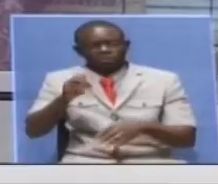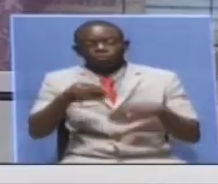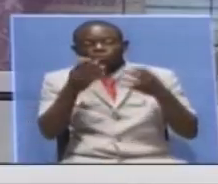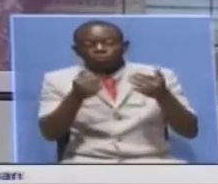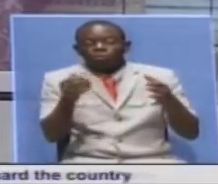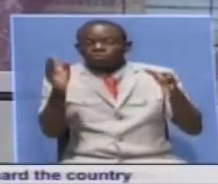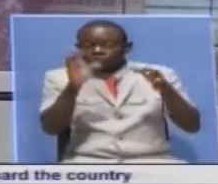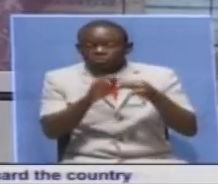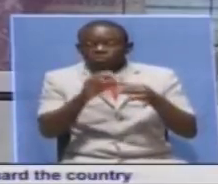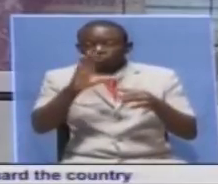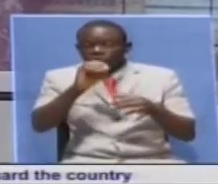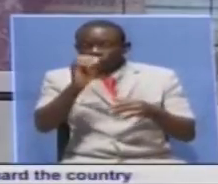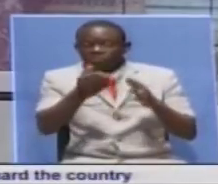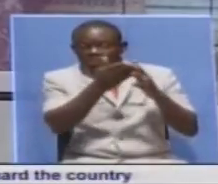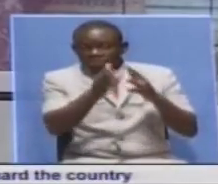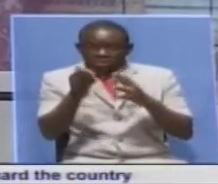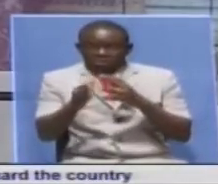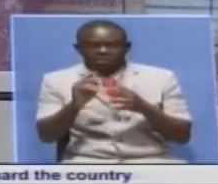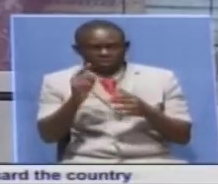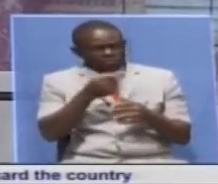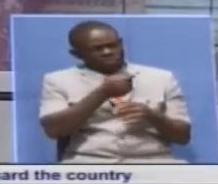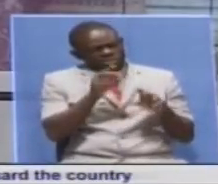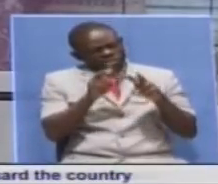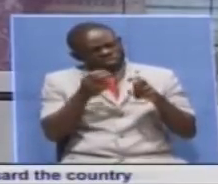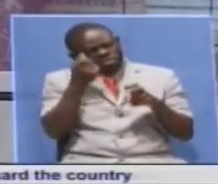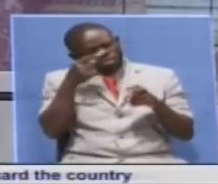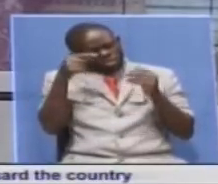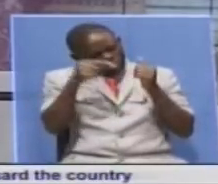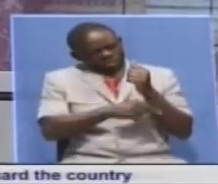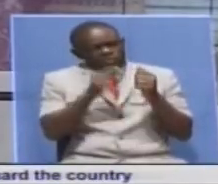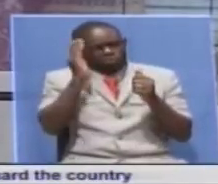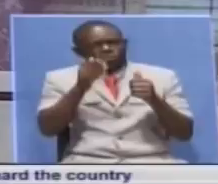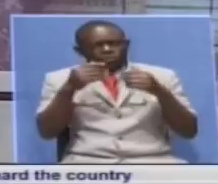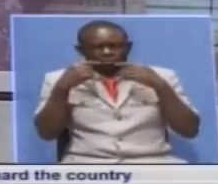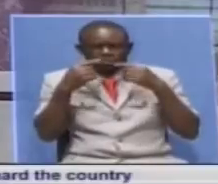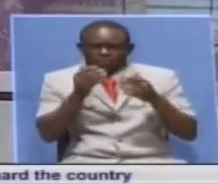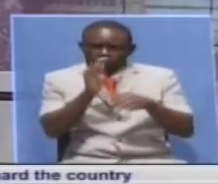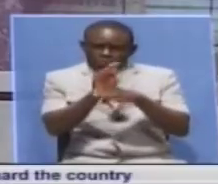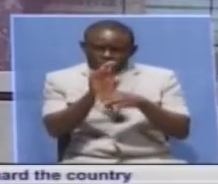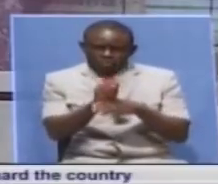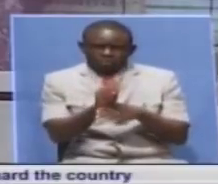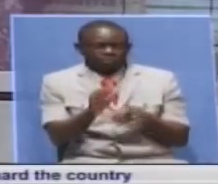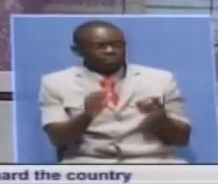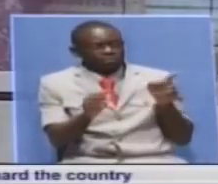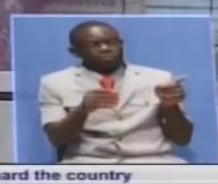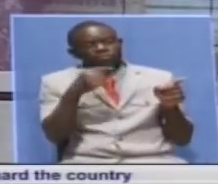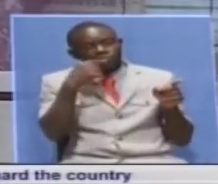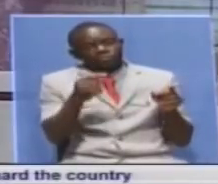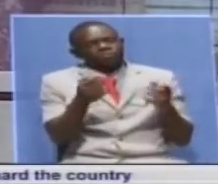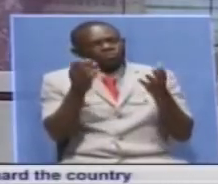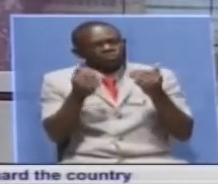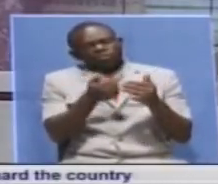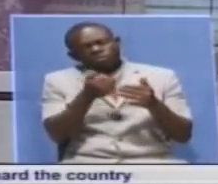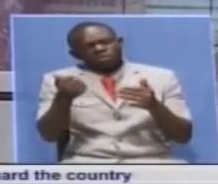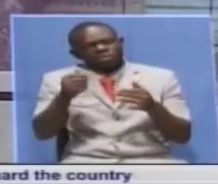up wildlife conservation through partnerships with other stakeholders who bring on board capacity, knowledge, skill